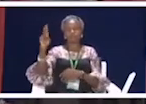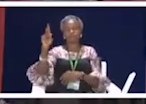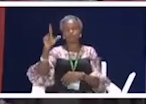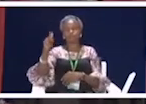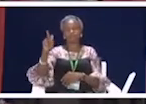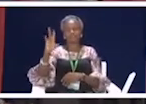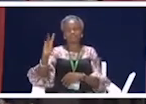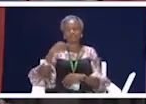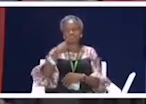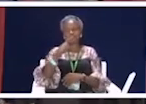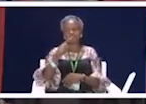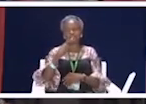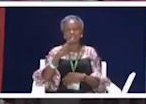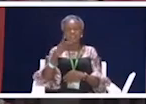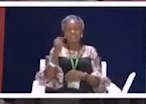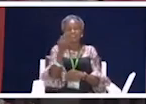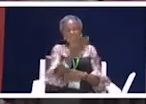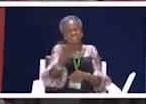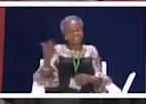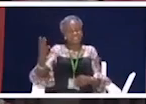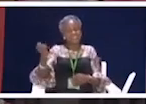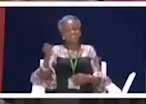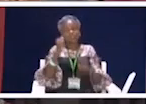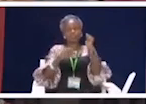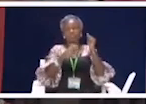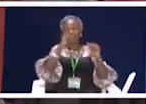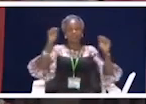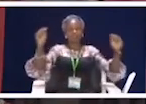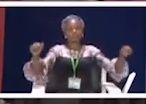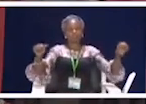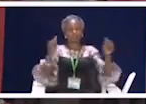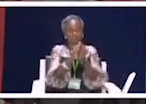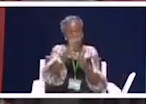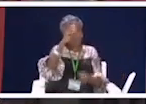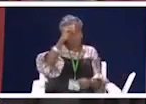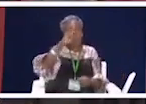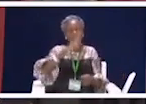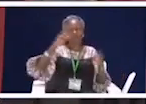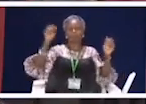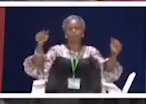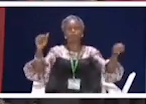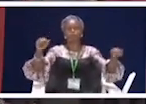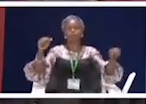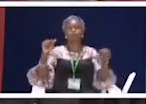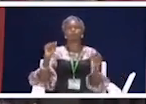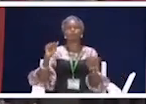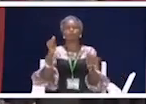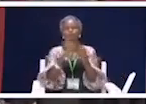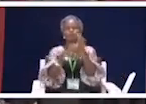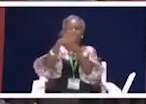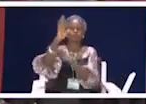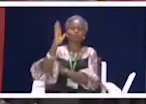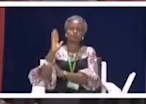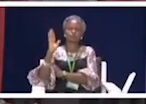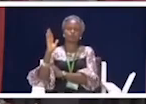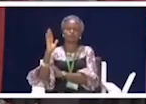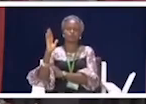Luke chapter 18, verse 27 says, "The things which are impossible with men are possible with God."